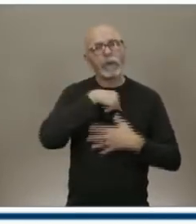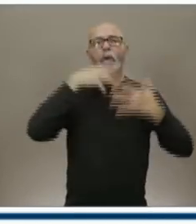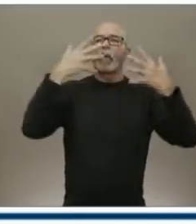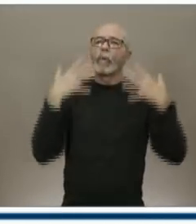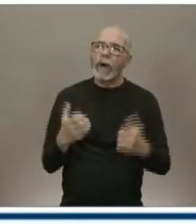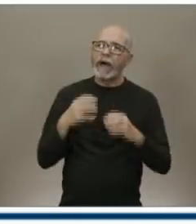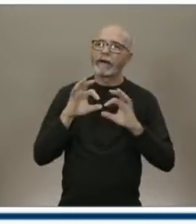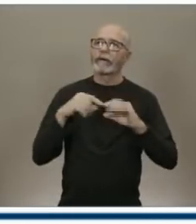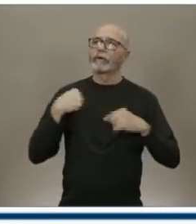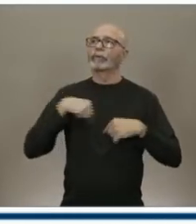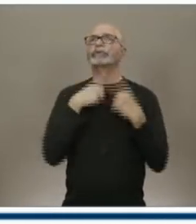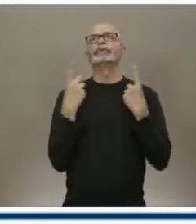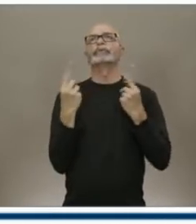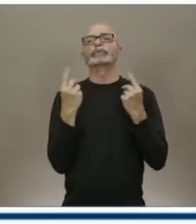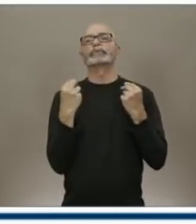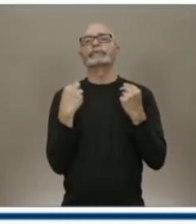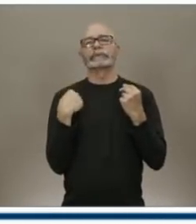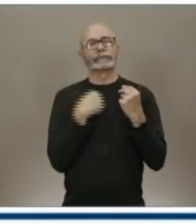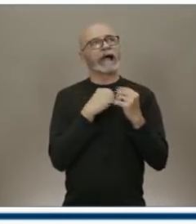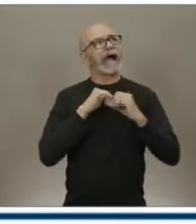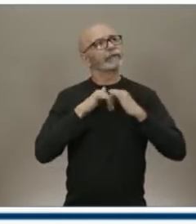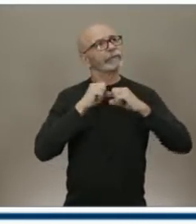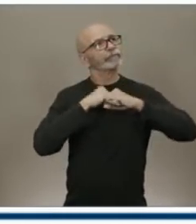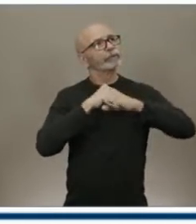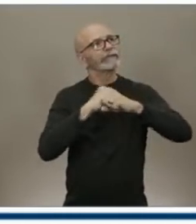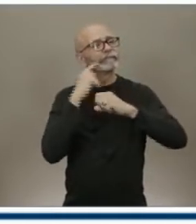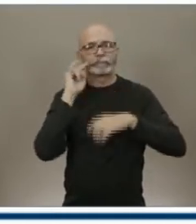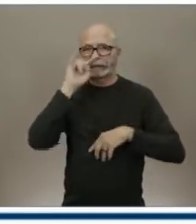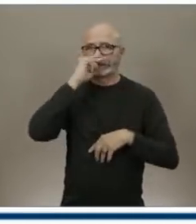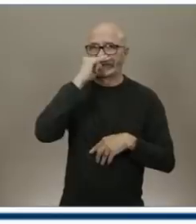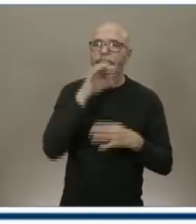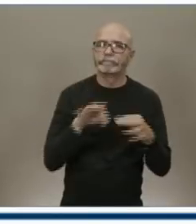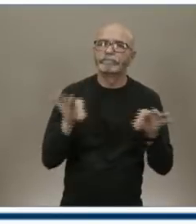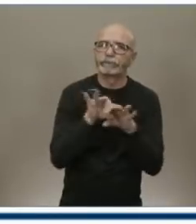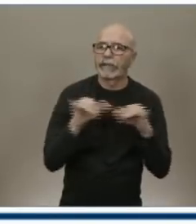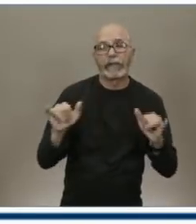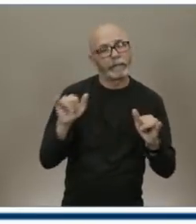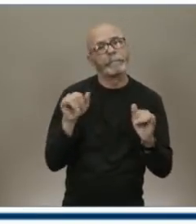kids, and that's really what this is precaution to do that.